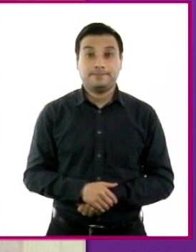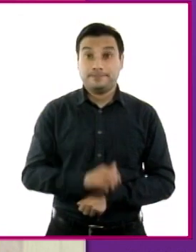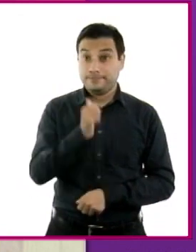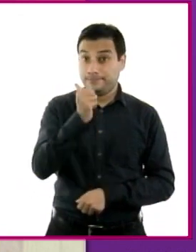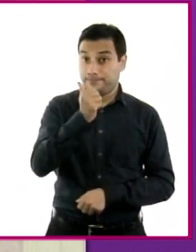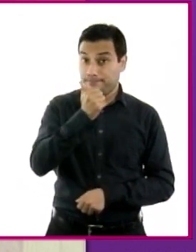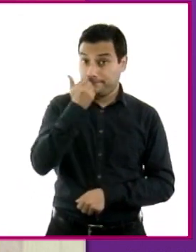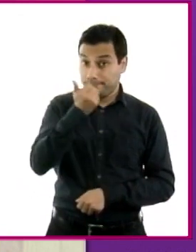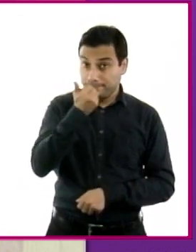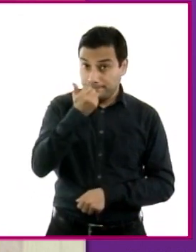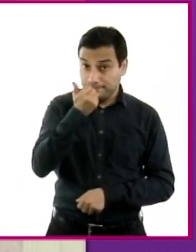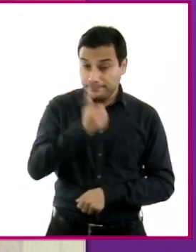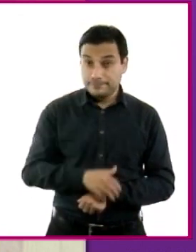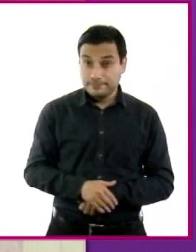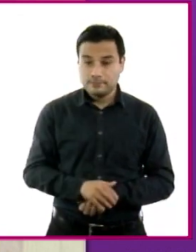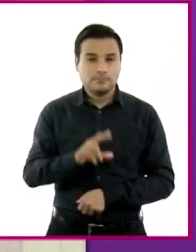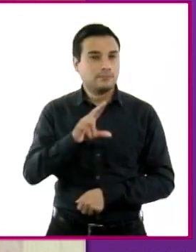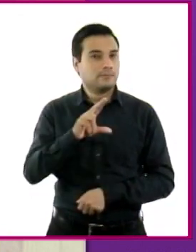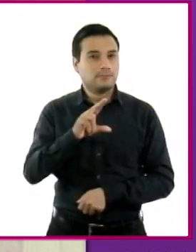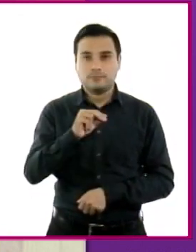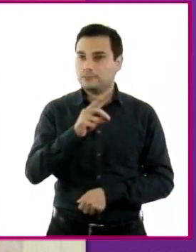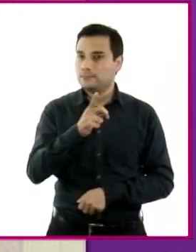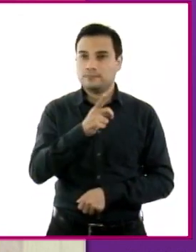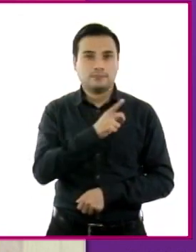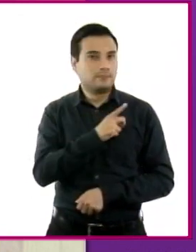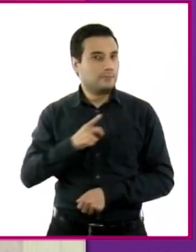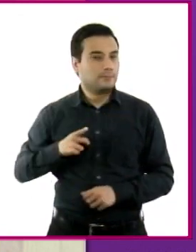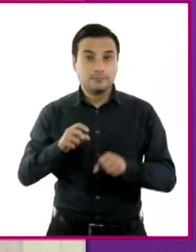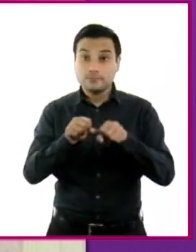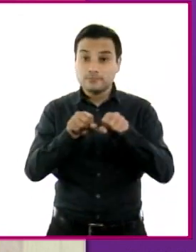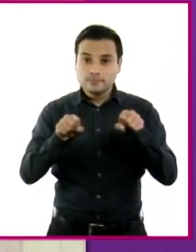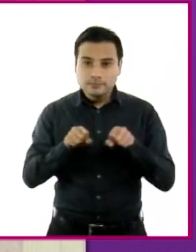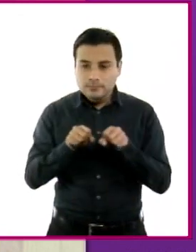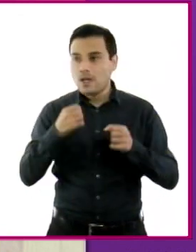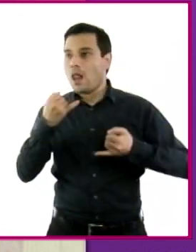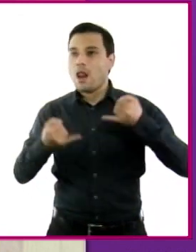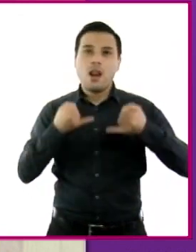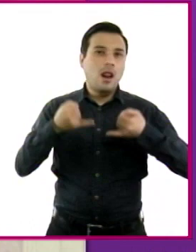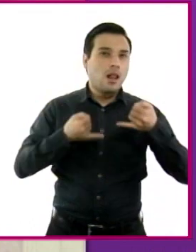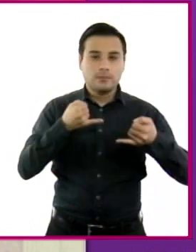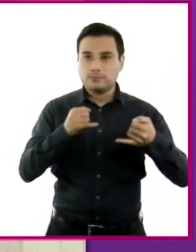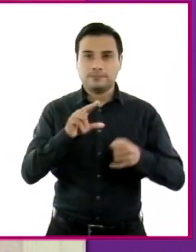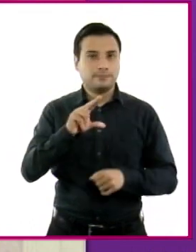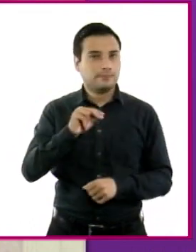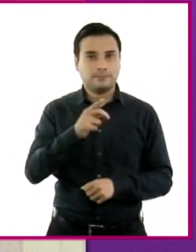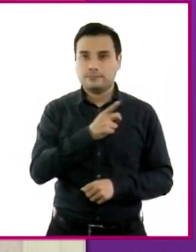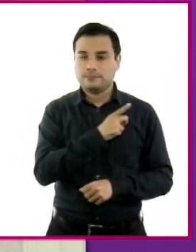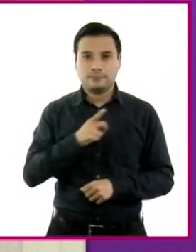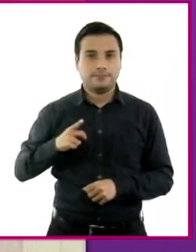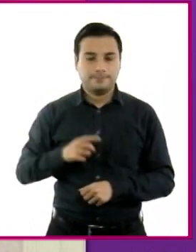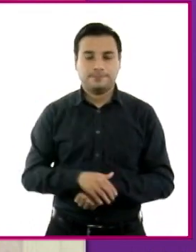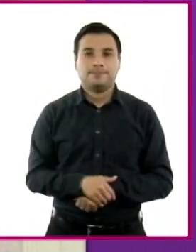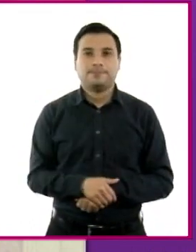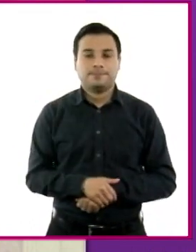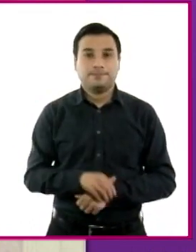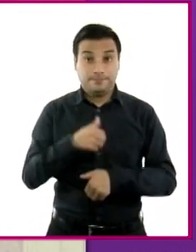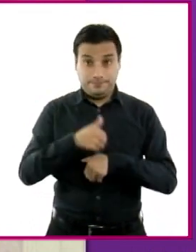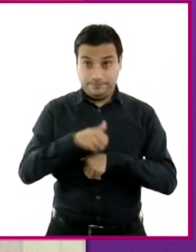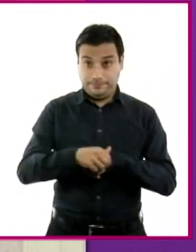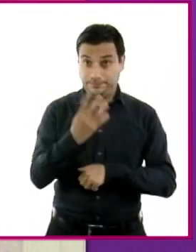Students mustn't play in the classroom. Students mustn't play in the classroom.